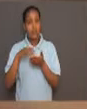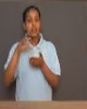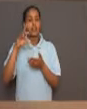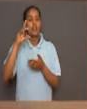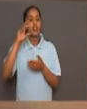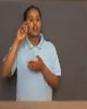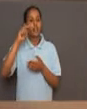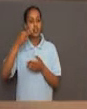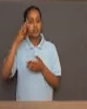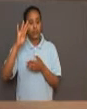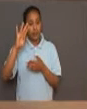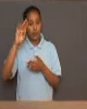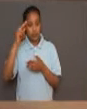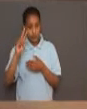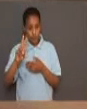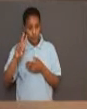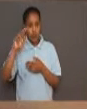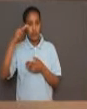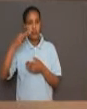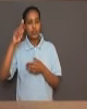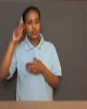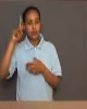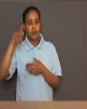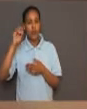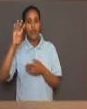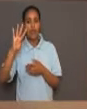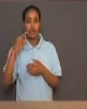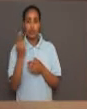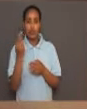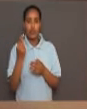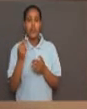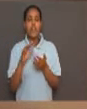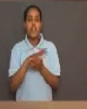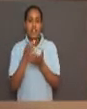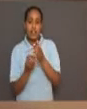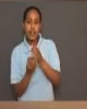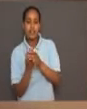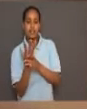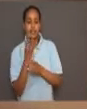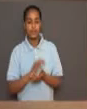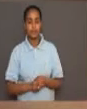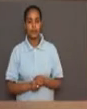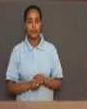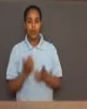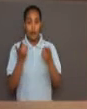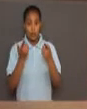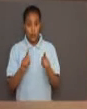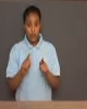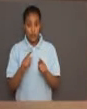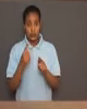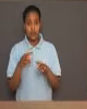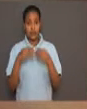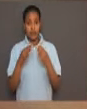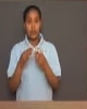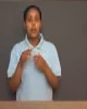diammonium monohydrogen phosphate is used as a fertilizer. When it is given